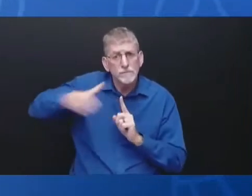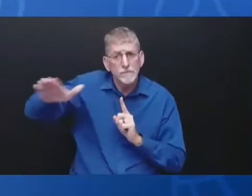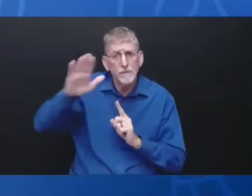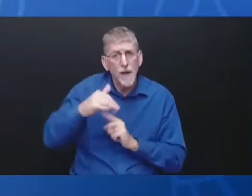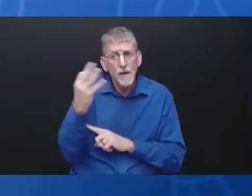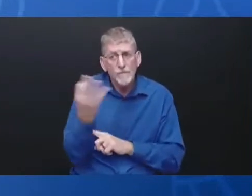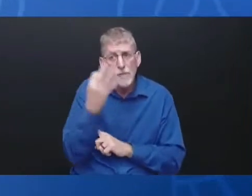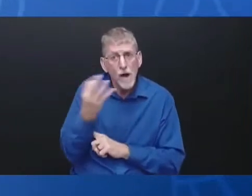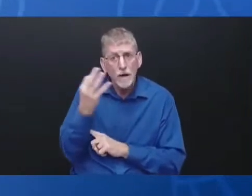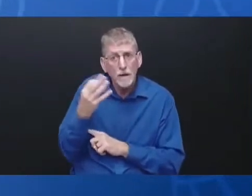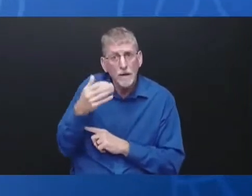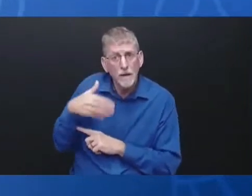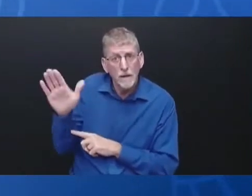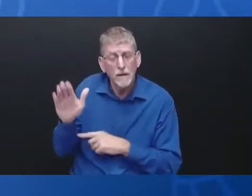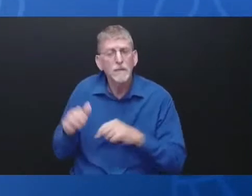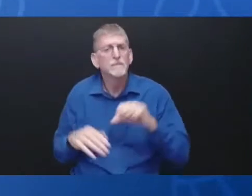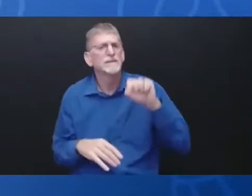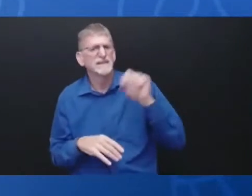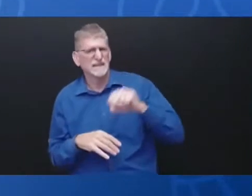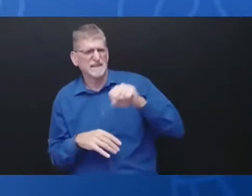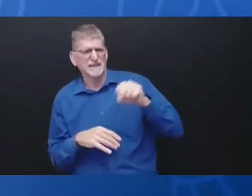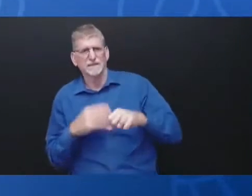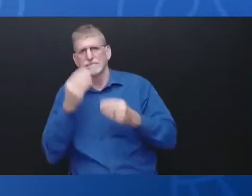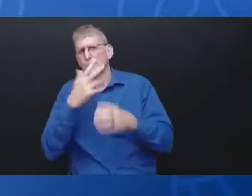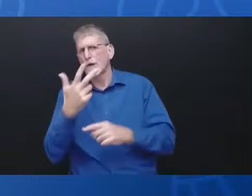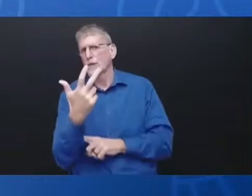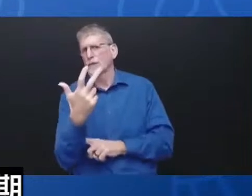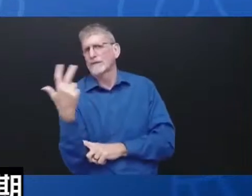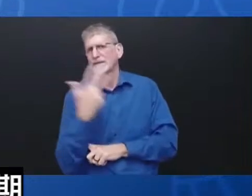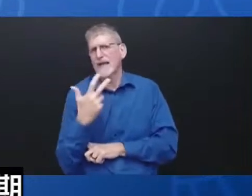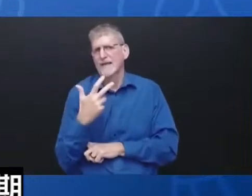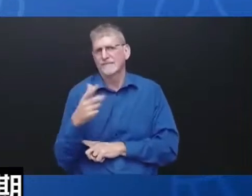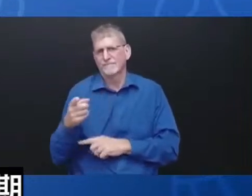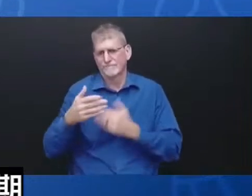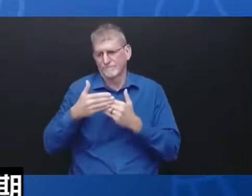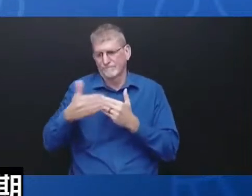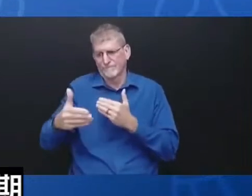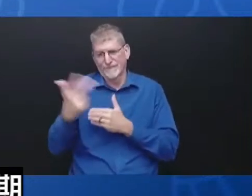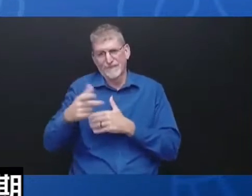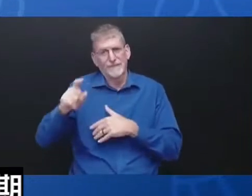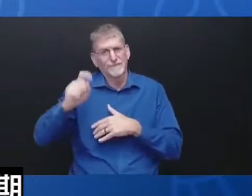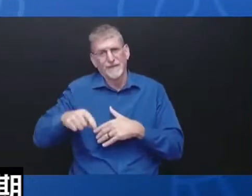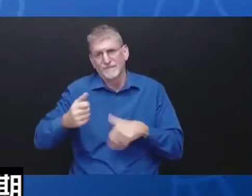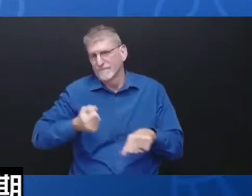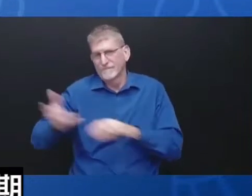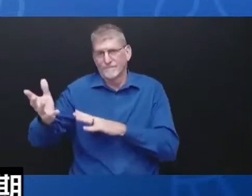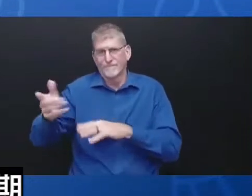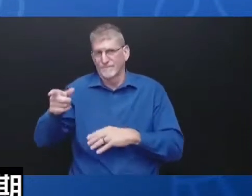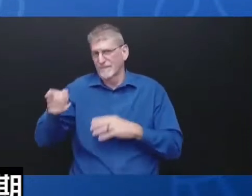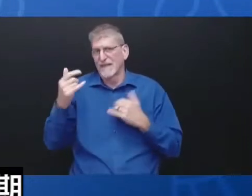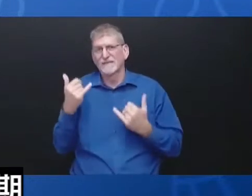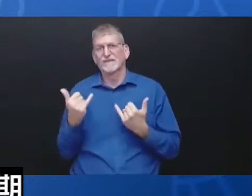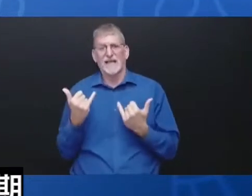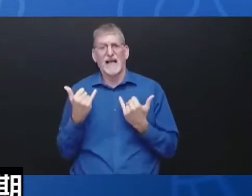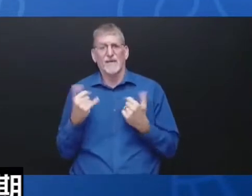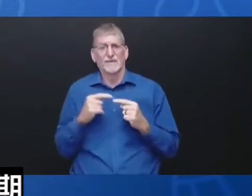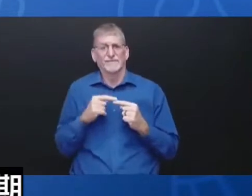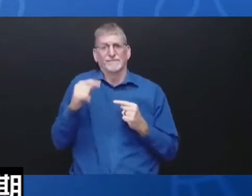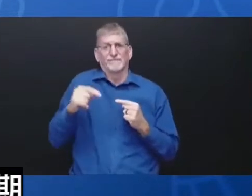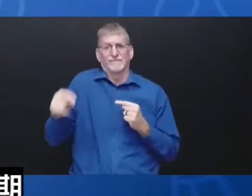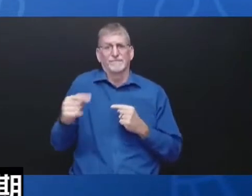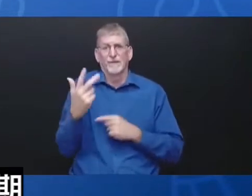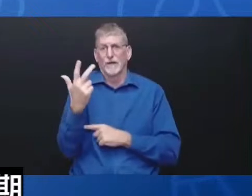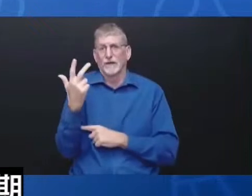passed, he's had his privileges, but those did expire today. And he has, technically, it's a week from